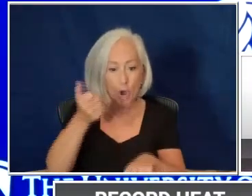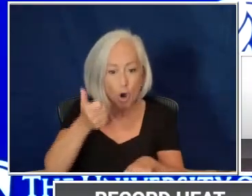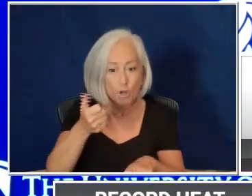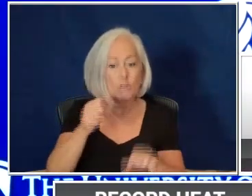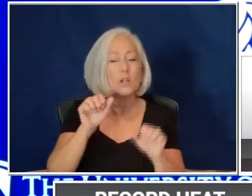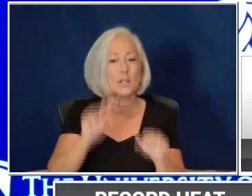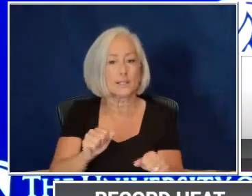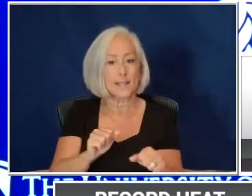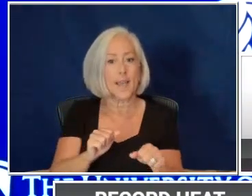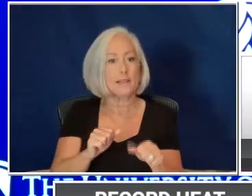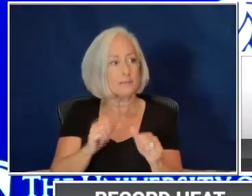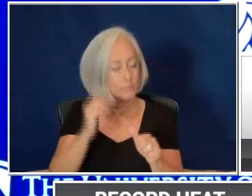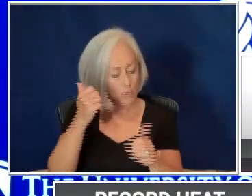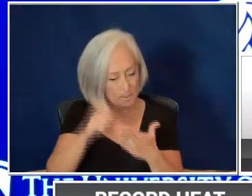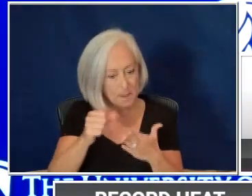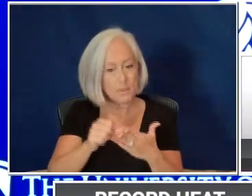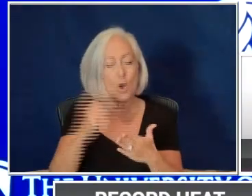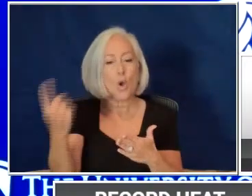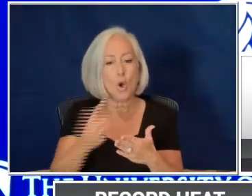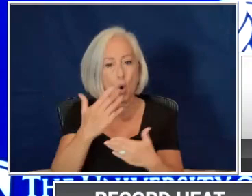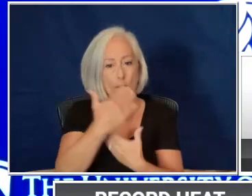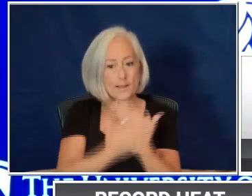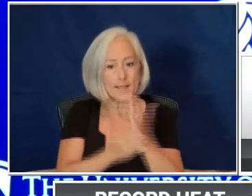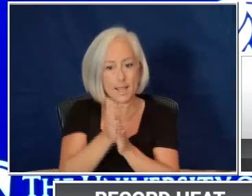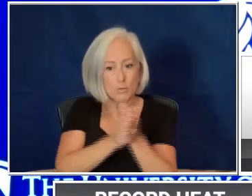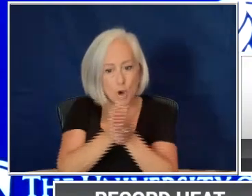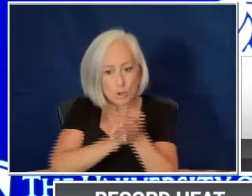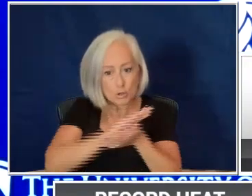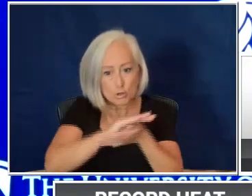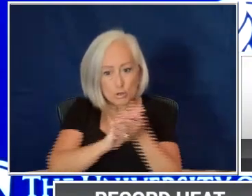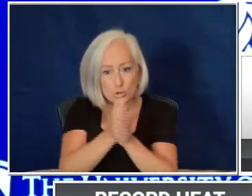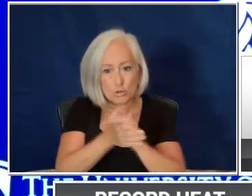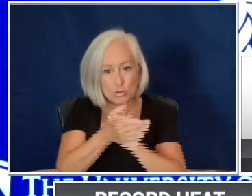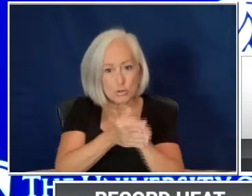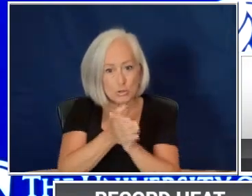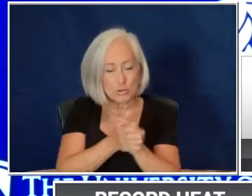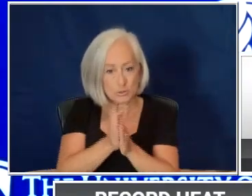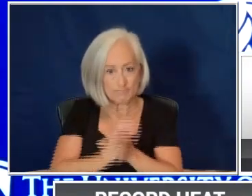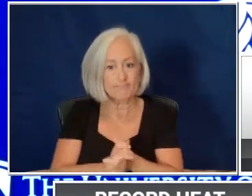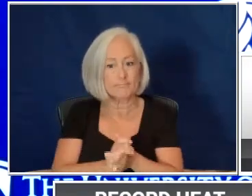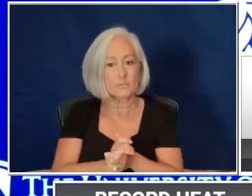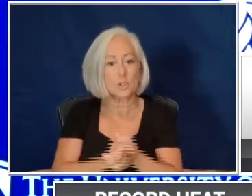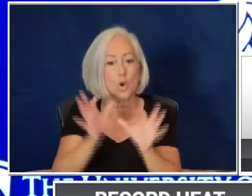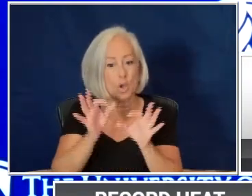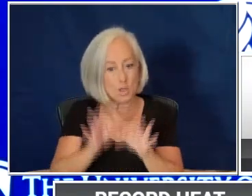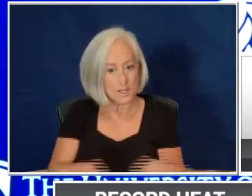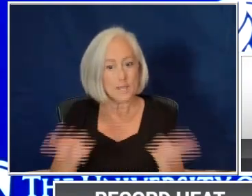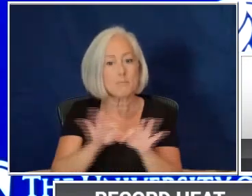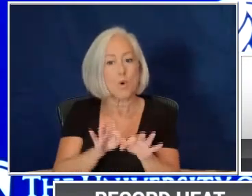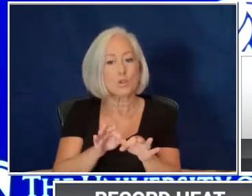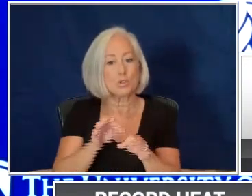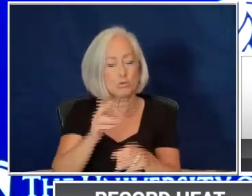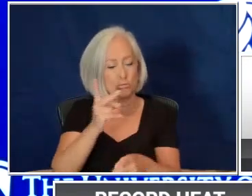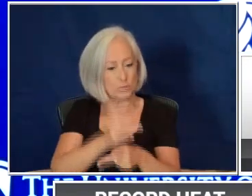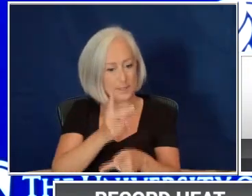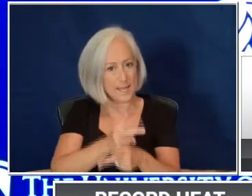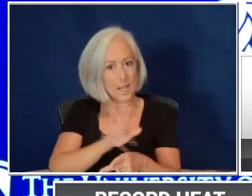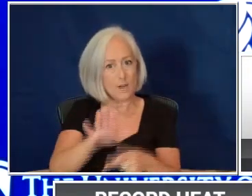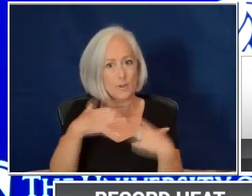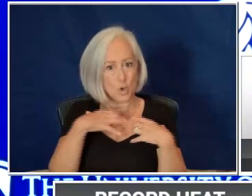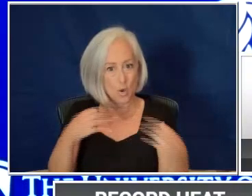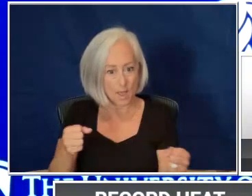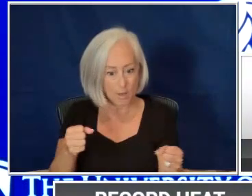again, take your individual health into account, and please stay up to date with vaccine and vaccination. But